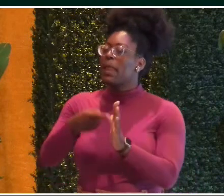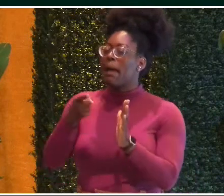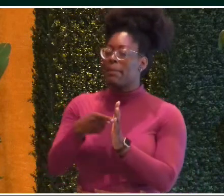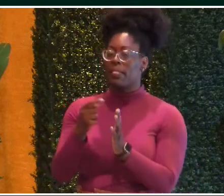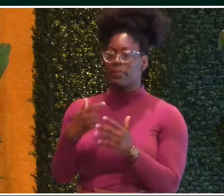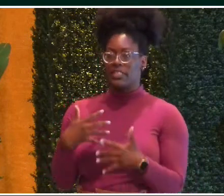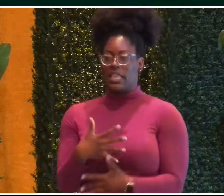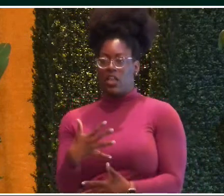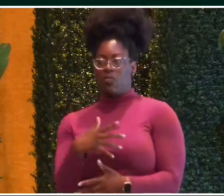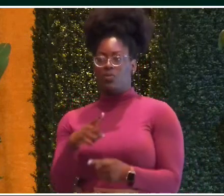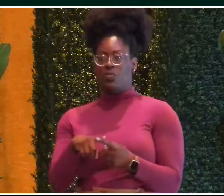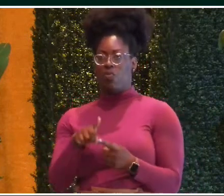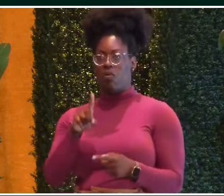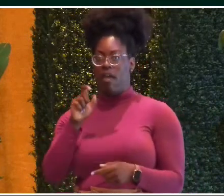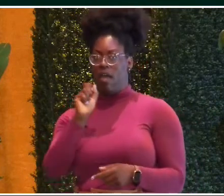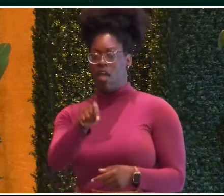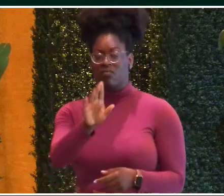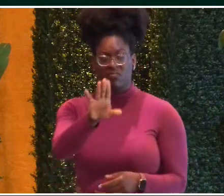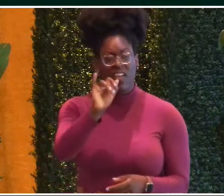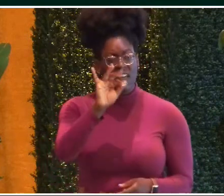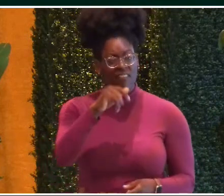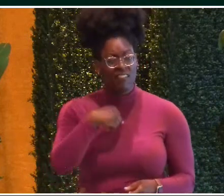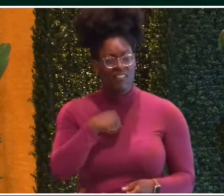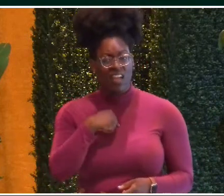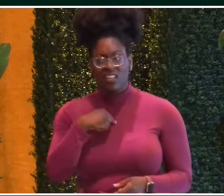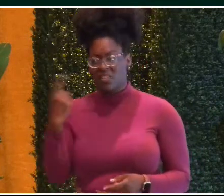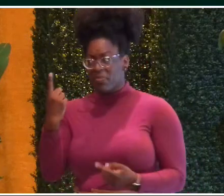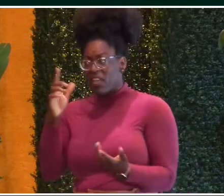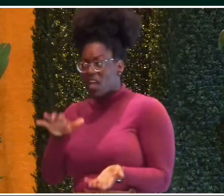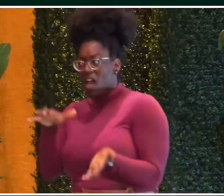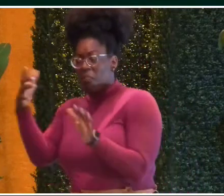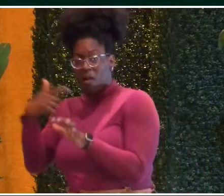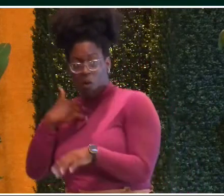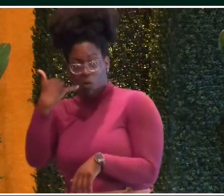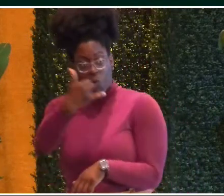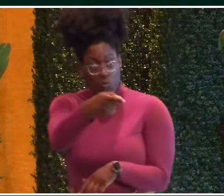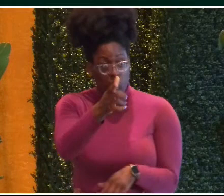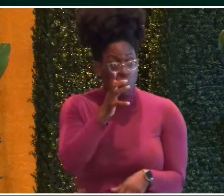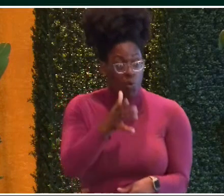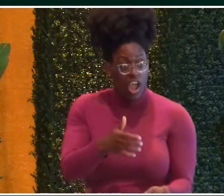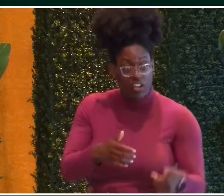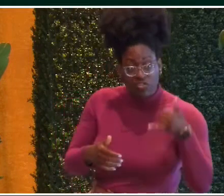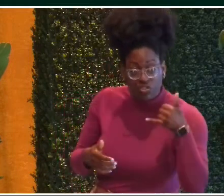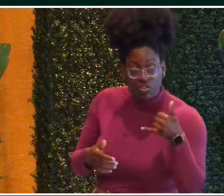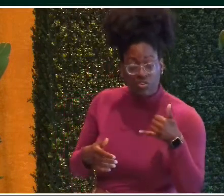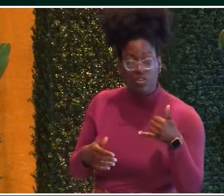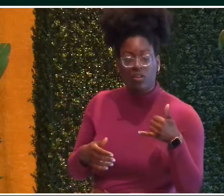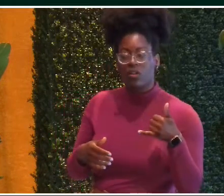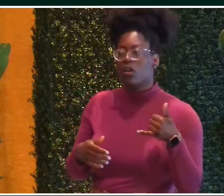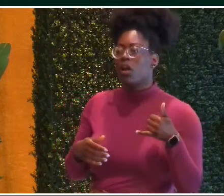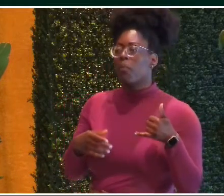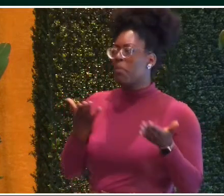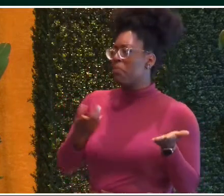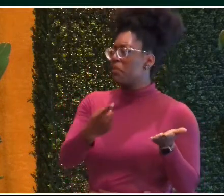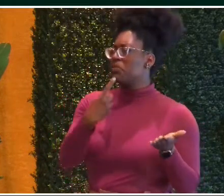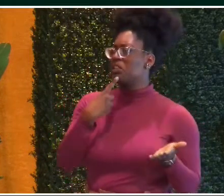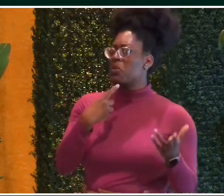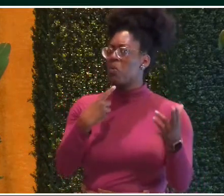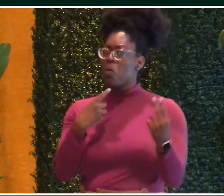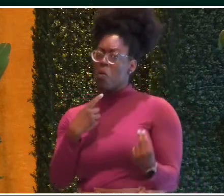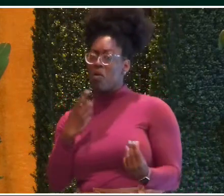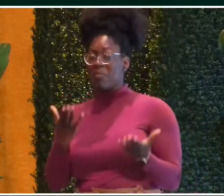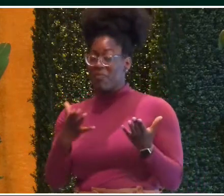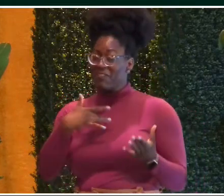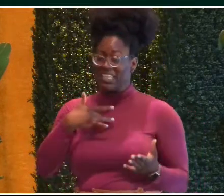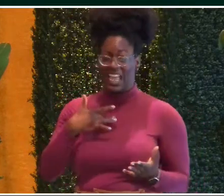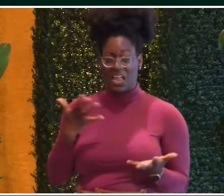can't do it. And then you're going to have your feelings hurt. But better to know now than to find out later